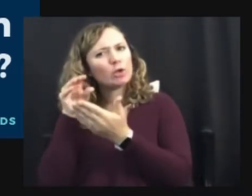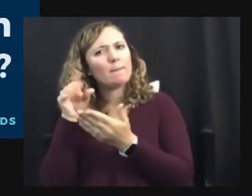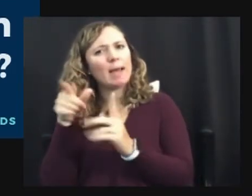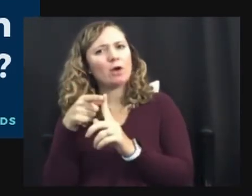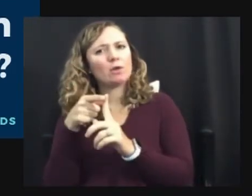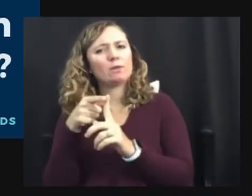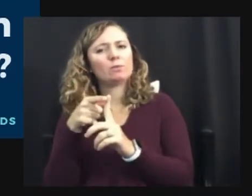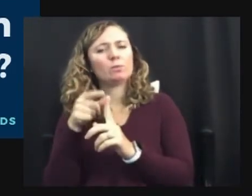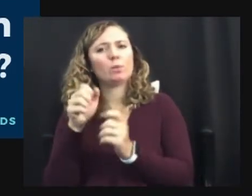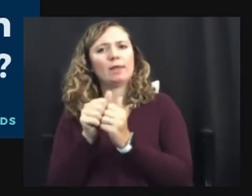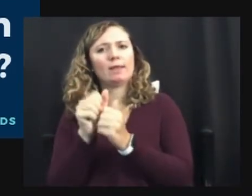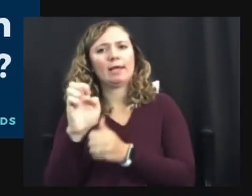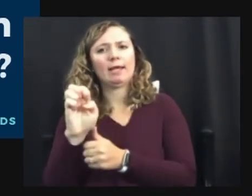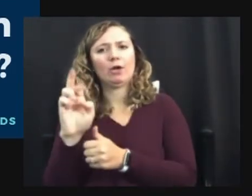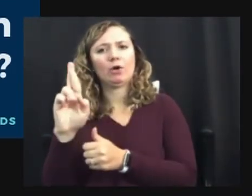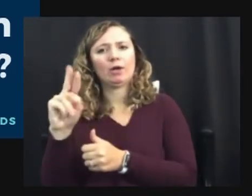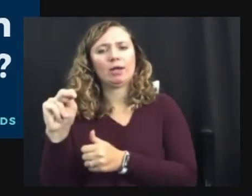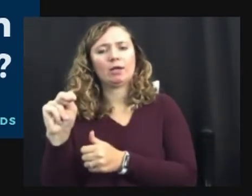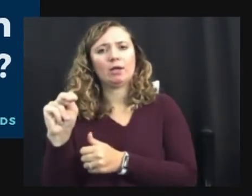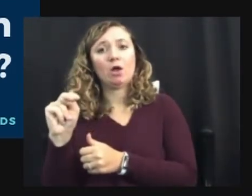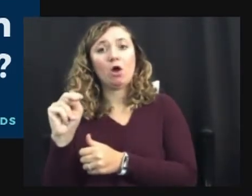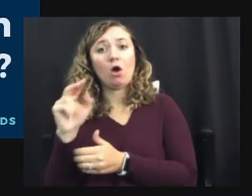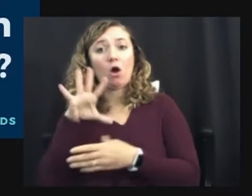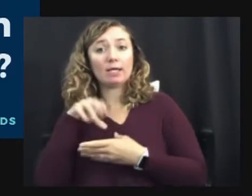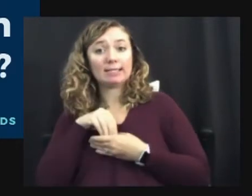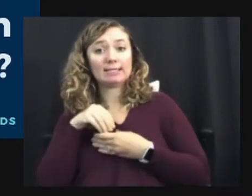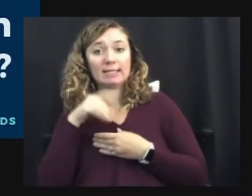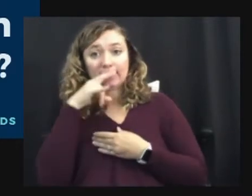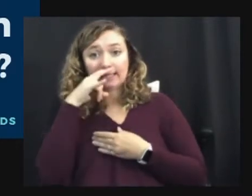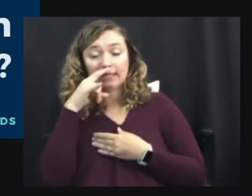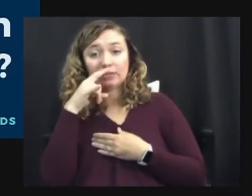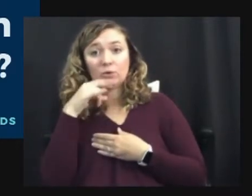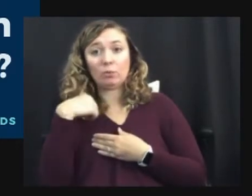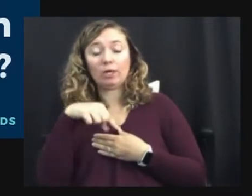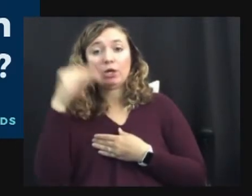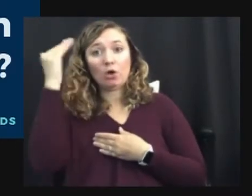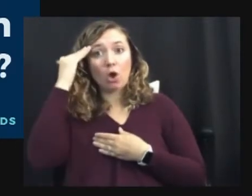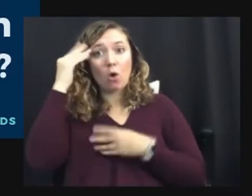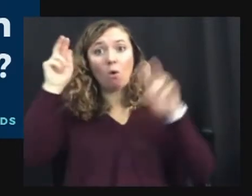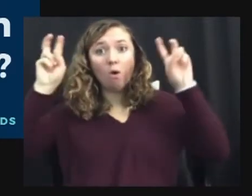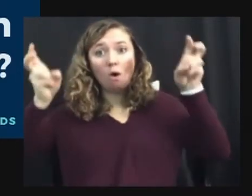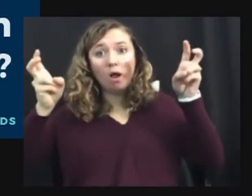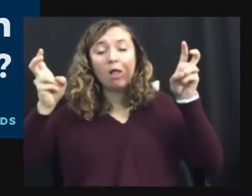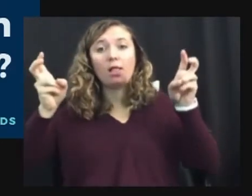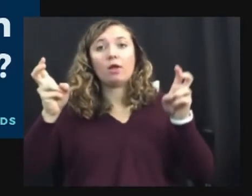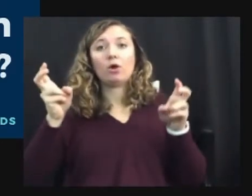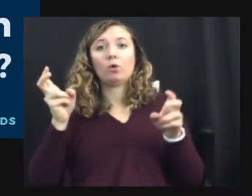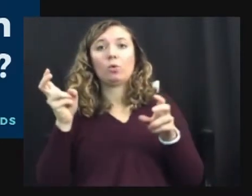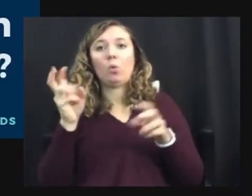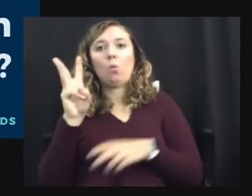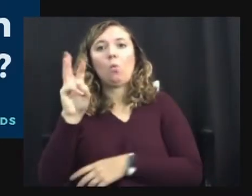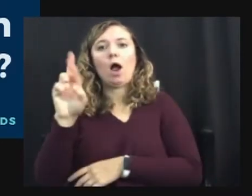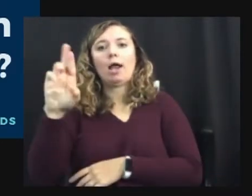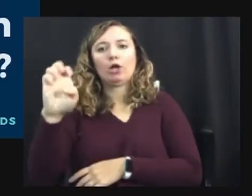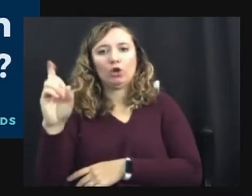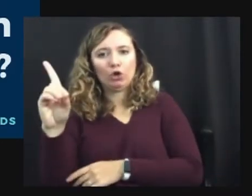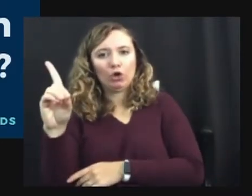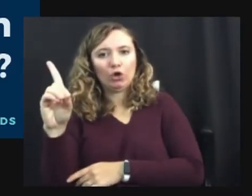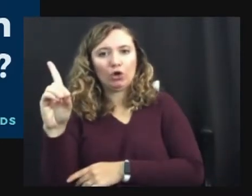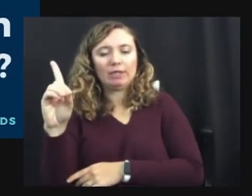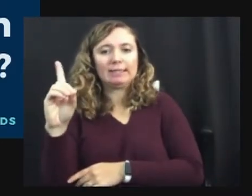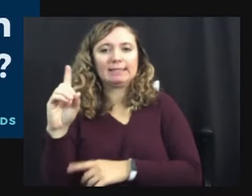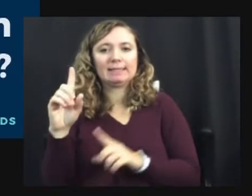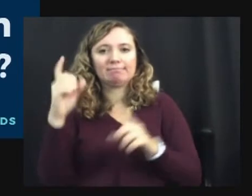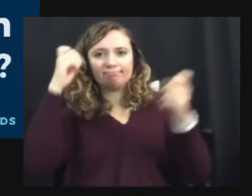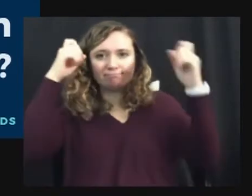Autistic kids, we know they are, quote, wired differently. That's something everyone knows about autistic kids